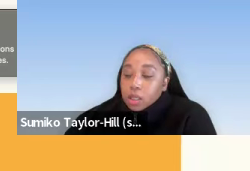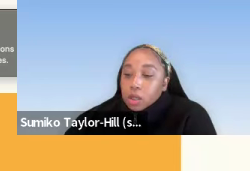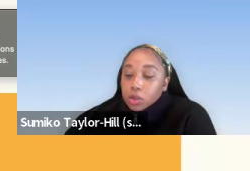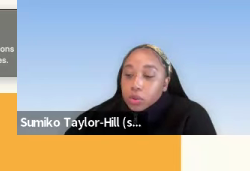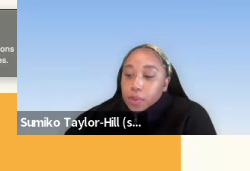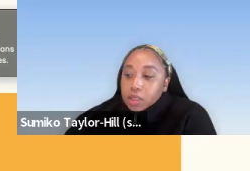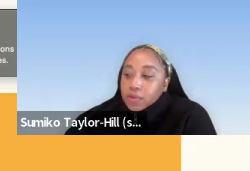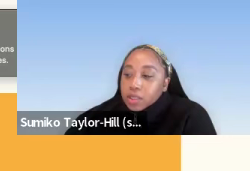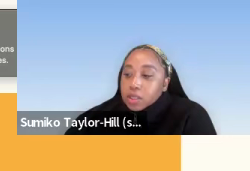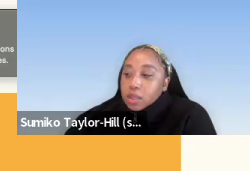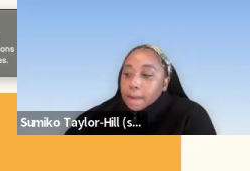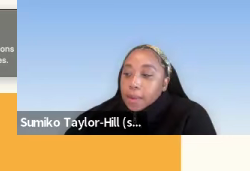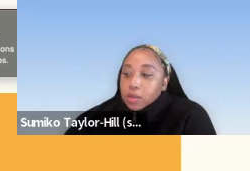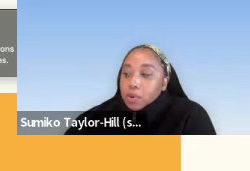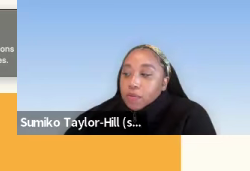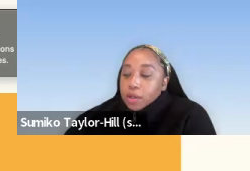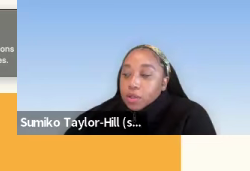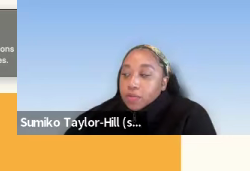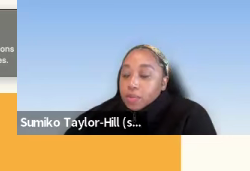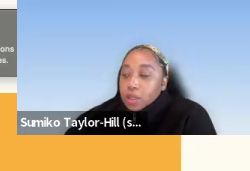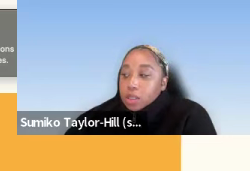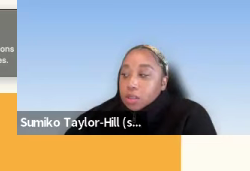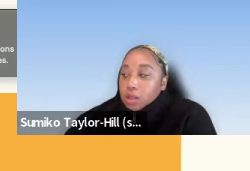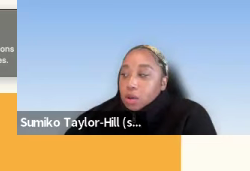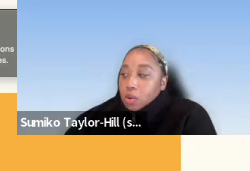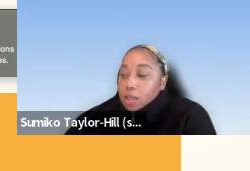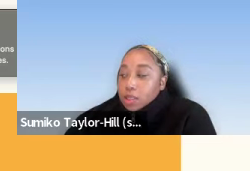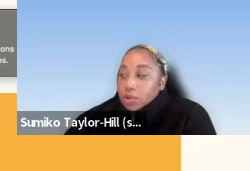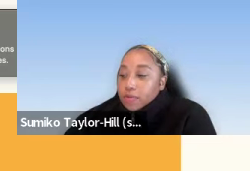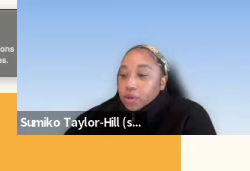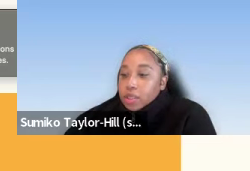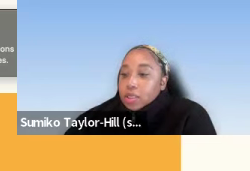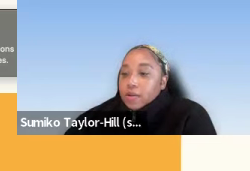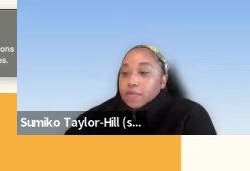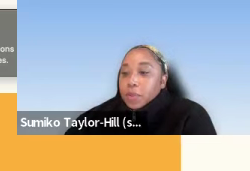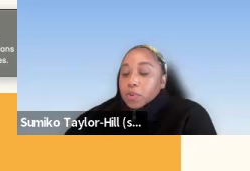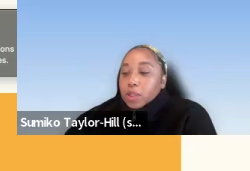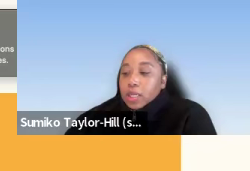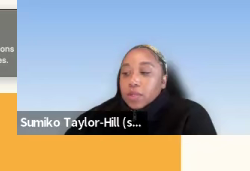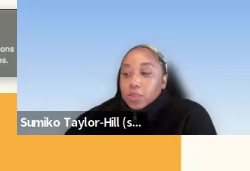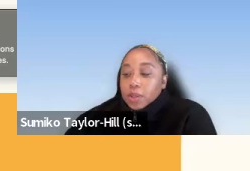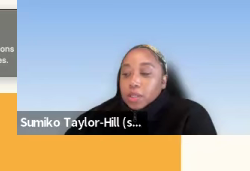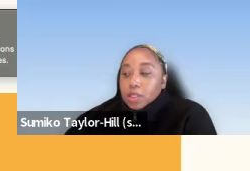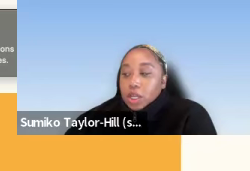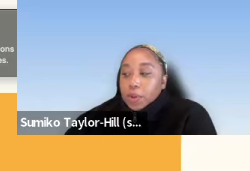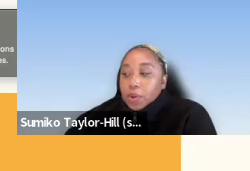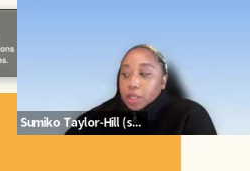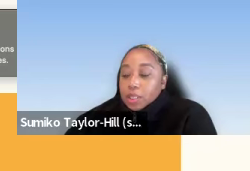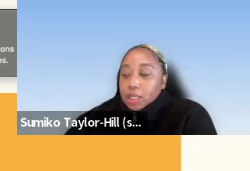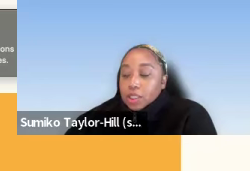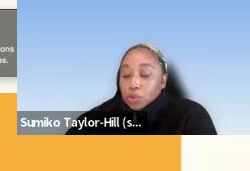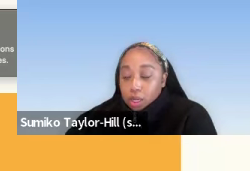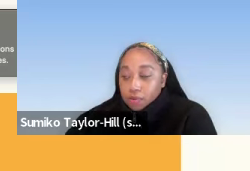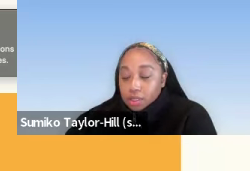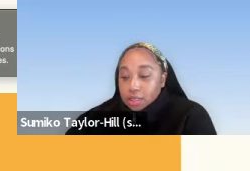equity, cultural responsiveness, and support for underserved communities, while centering voices of people with lived experience in shaping